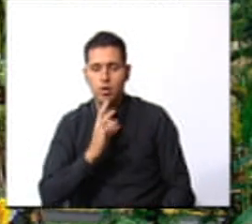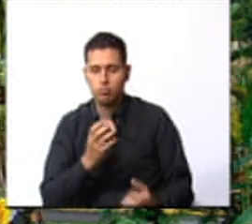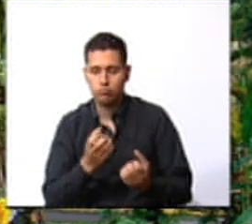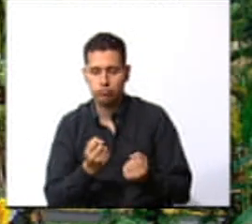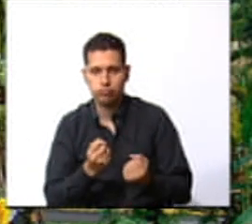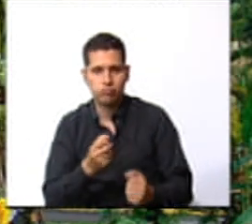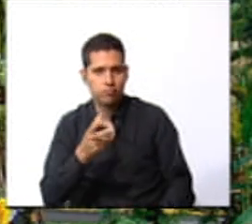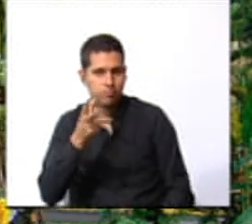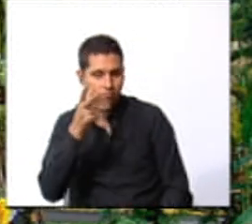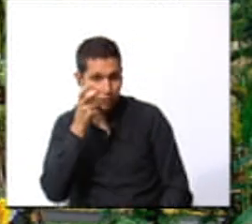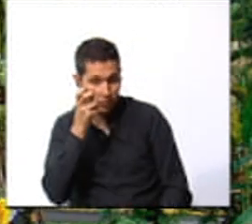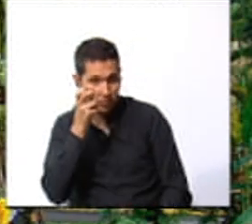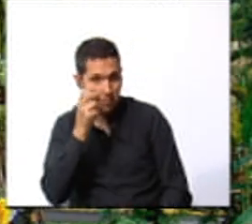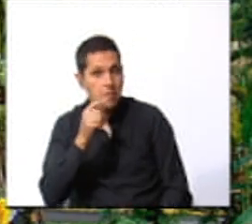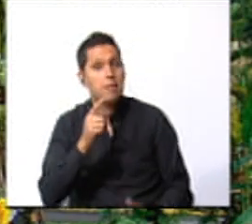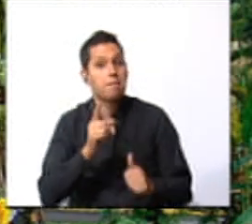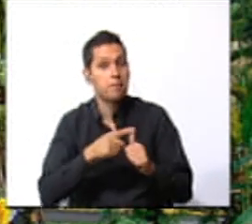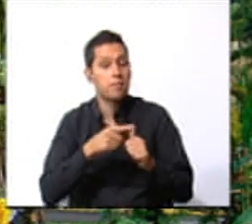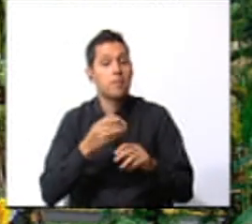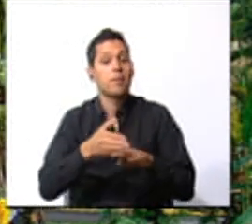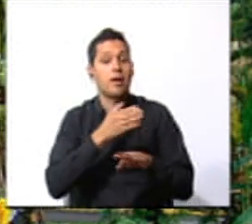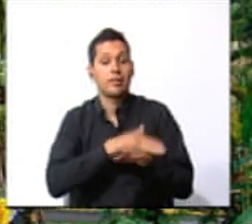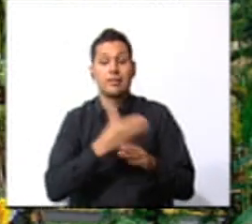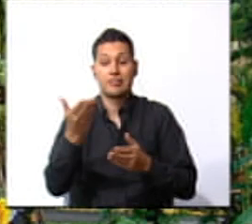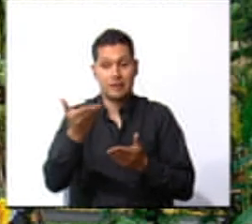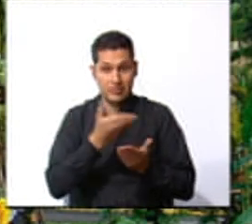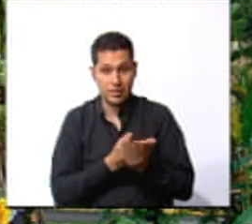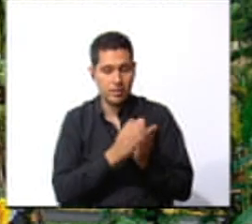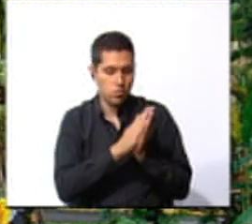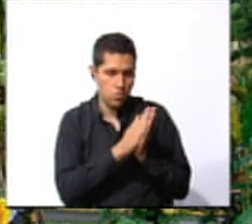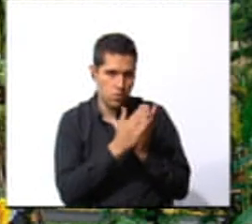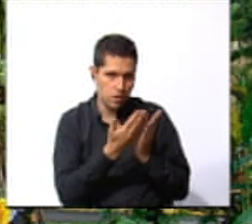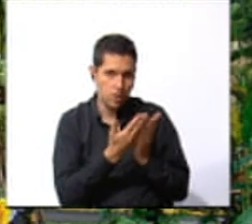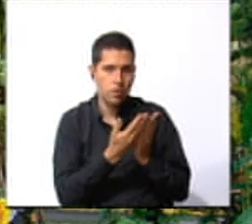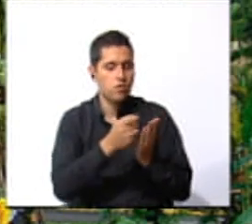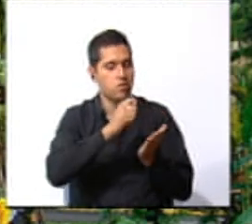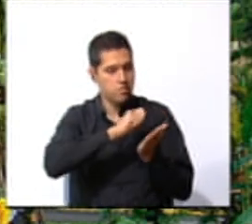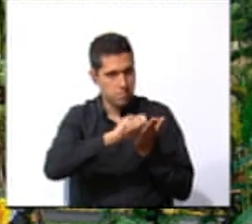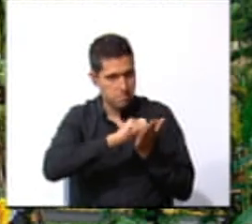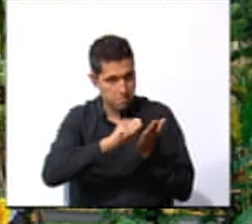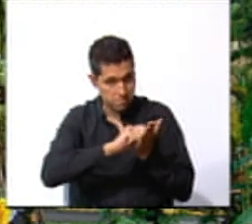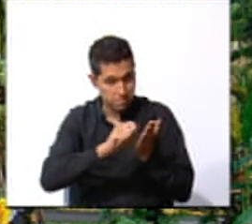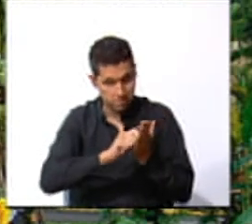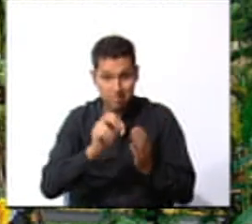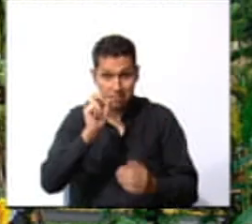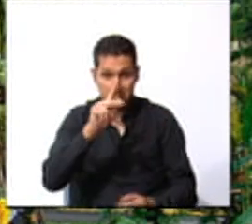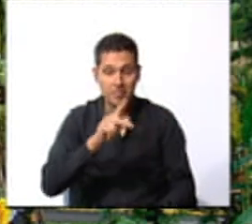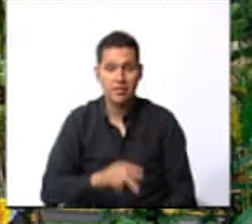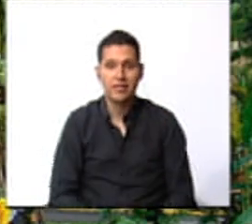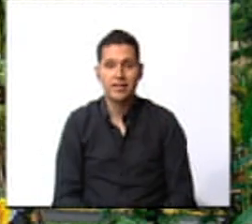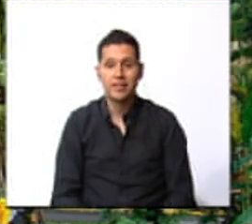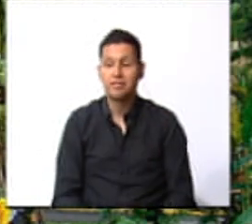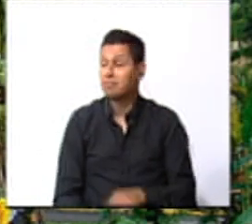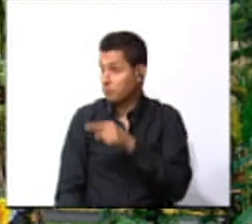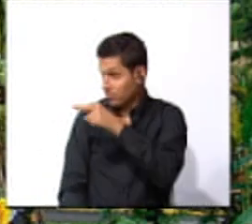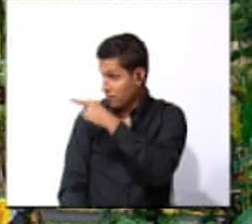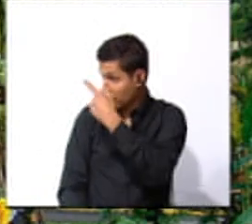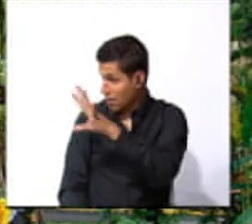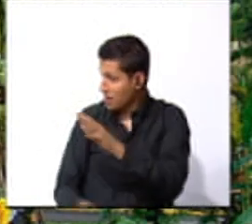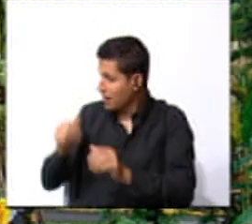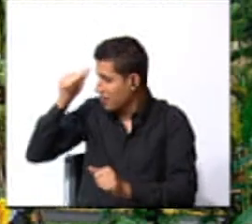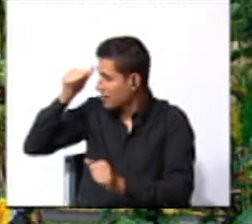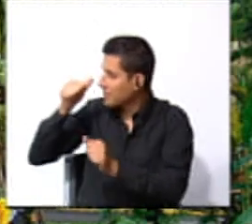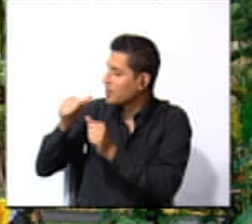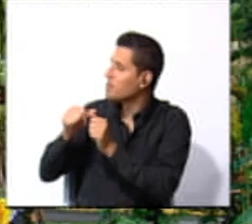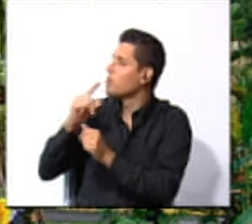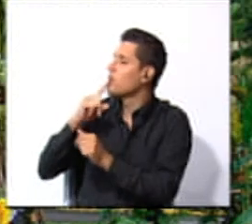en el cuaderno el lápiz y lapicero, your pen or pencil. Okay, Andrés, do you remember what's